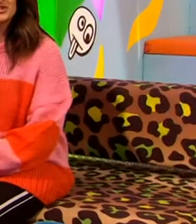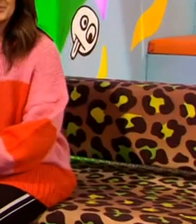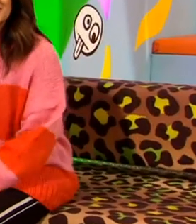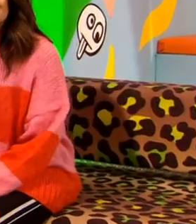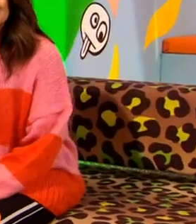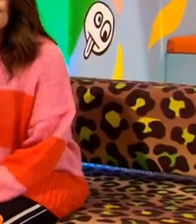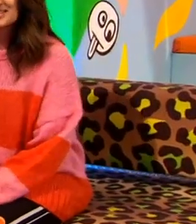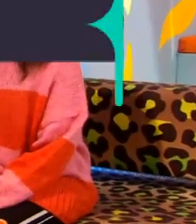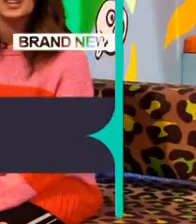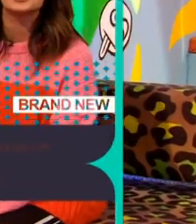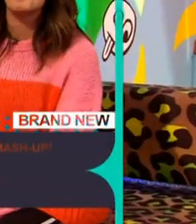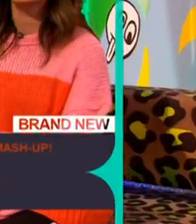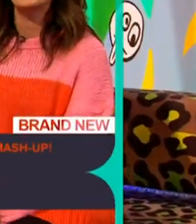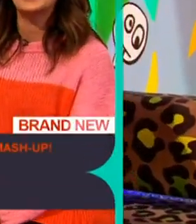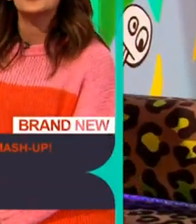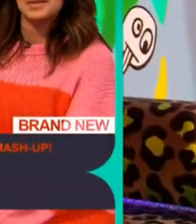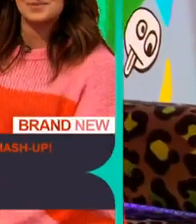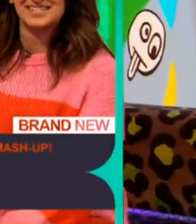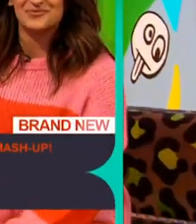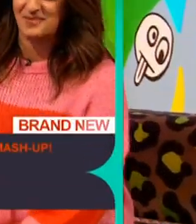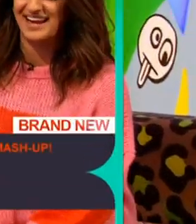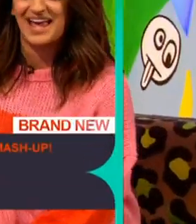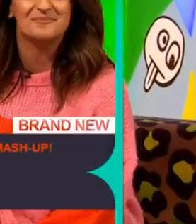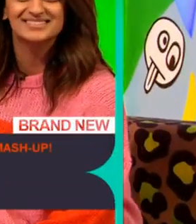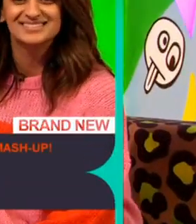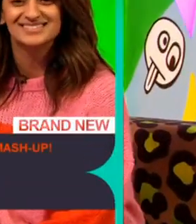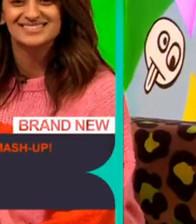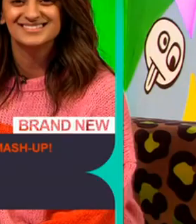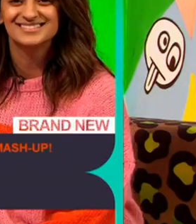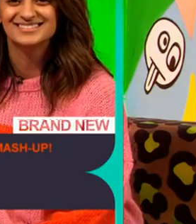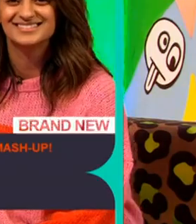Wonderland plus new Ninja Express. Join us tomorrow morning on CBBC from 9 a.m.